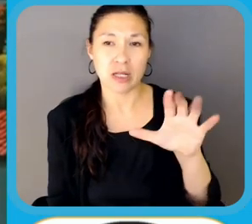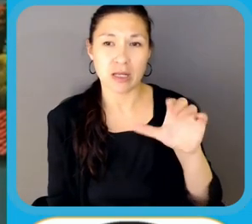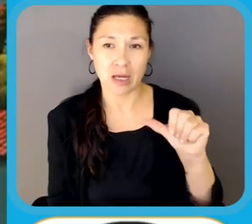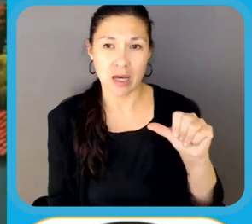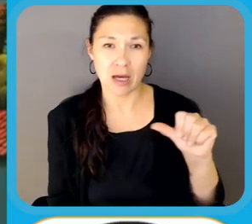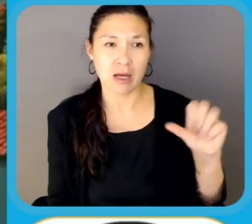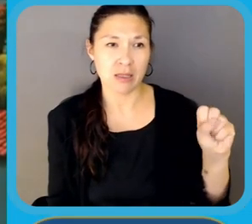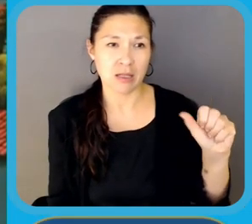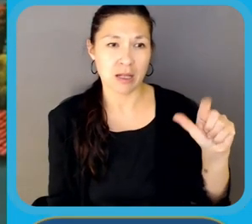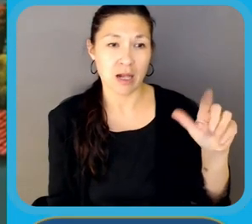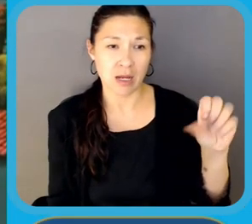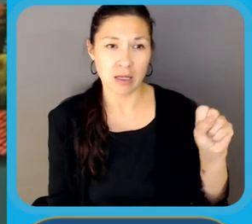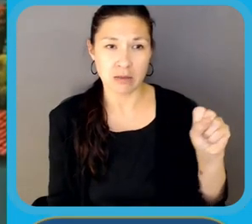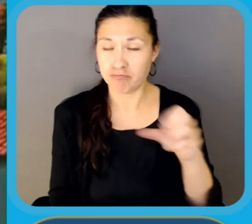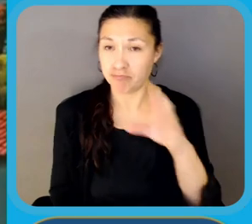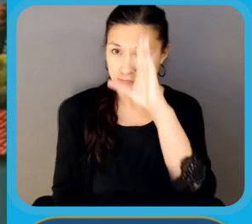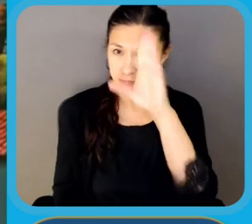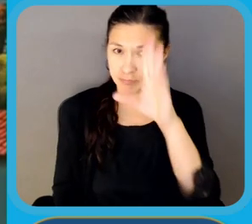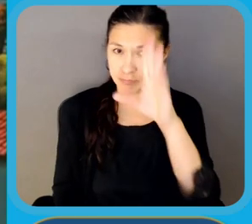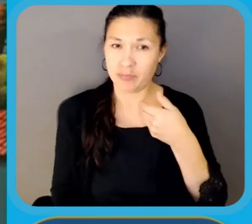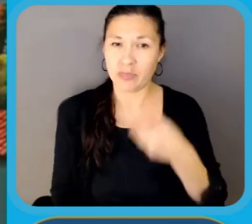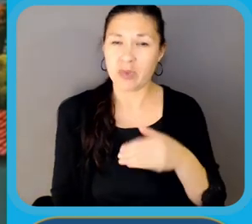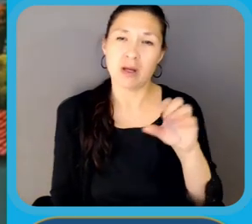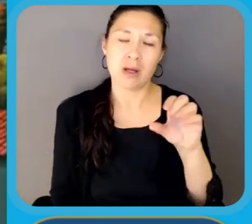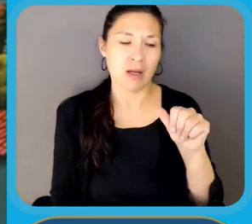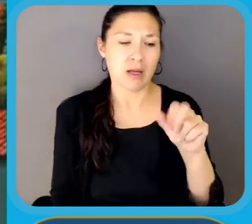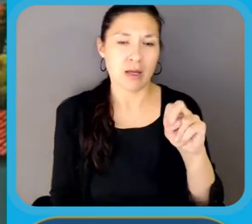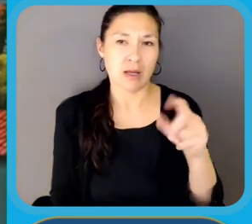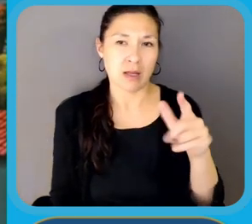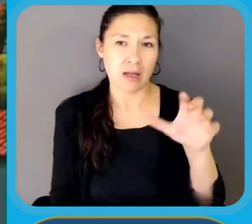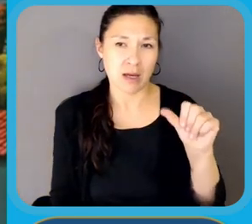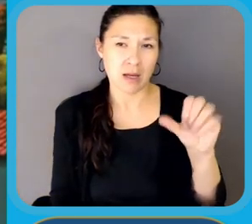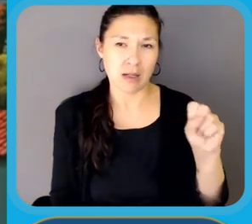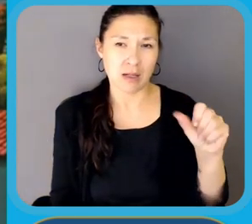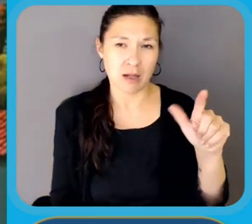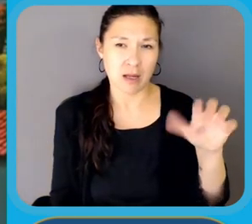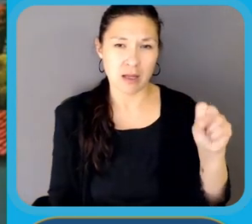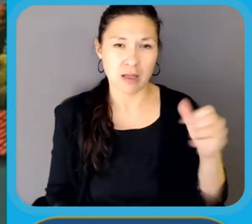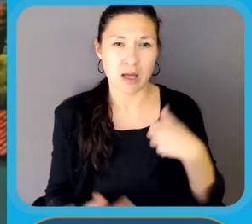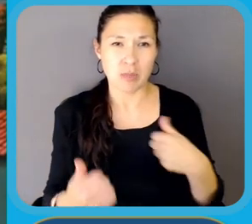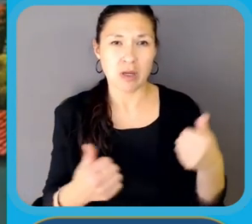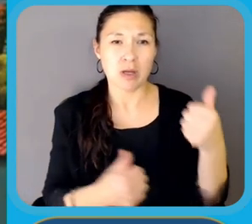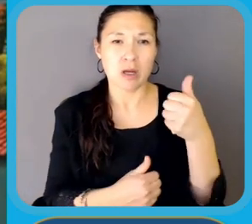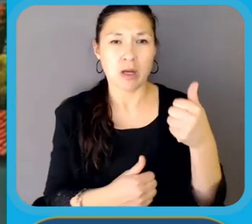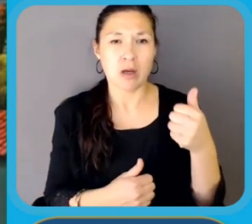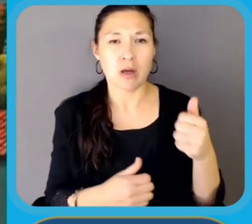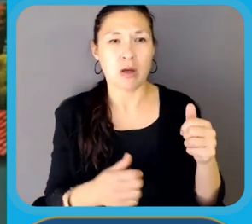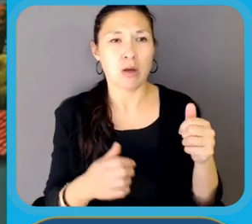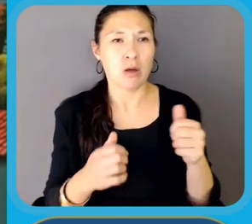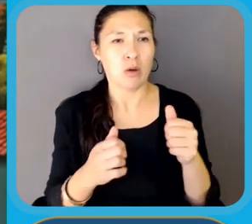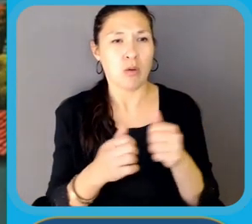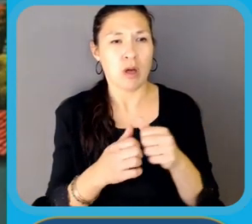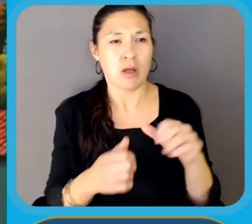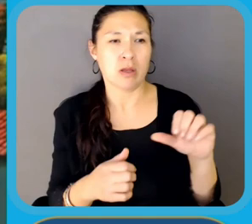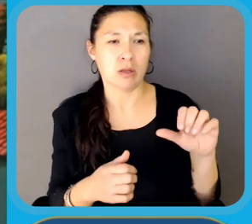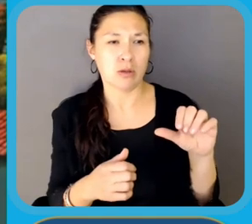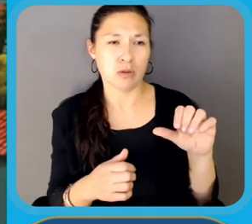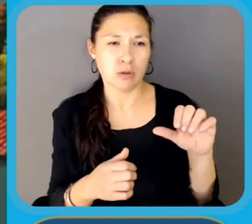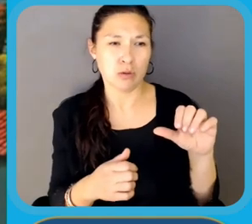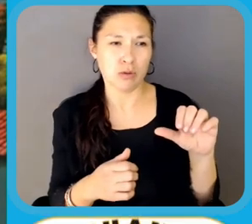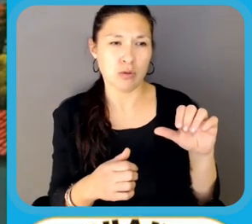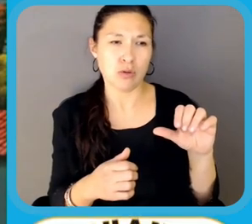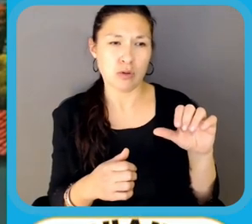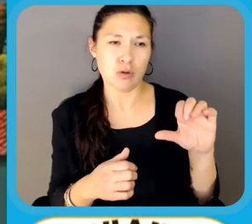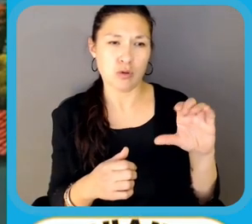Greetings to all. My name is Angelica Salas, and I'm the Executive Director of Chirla, the Coalition for Humane Immigrant Rights, and the President of the